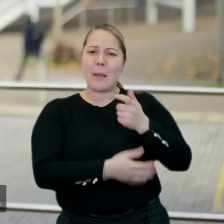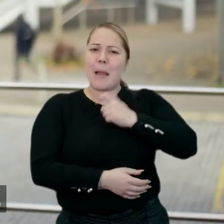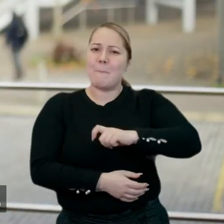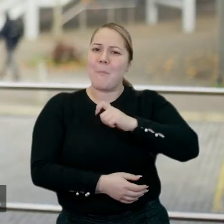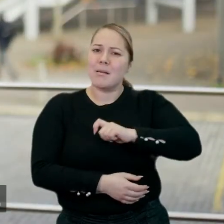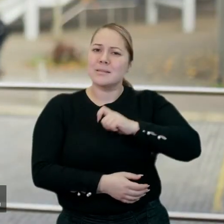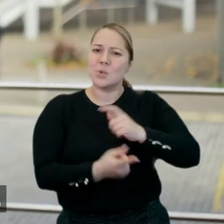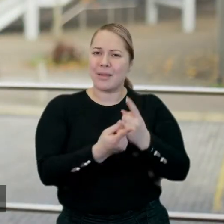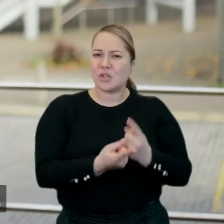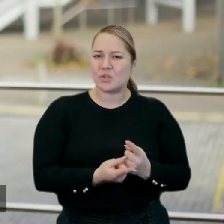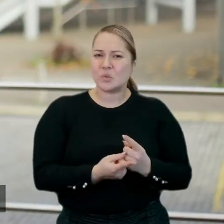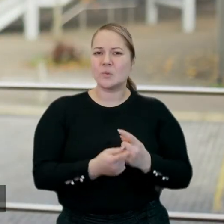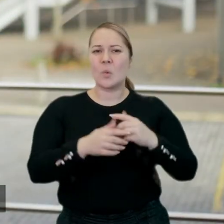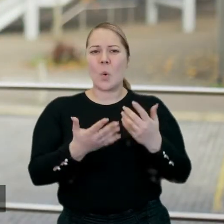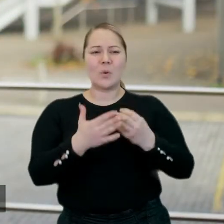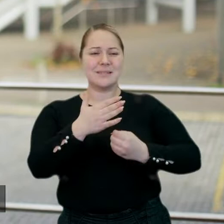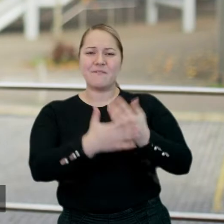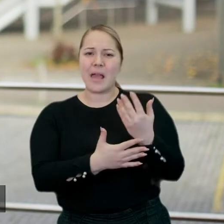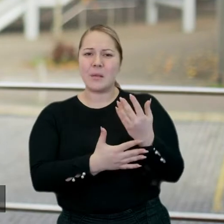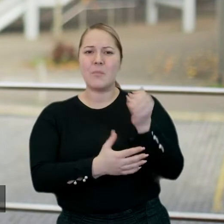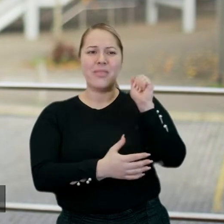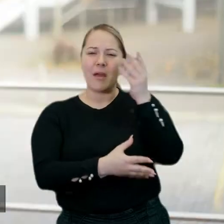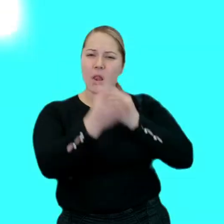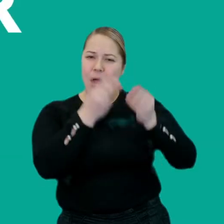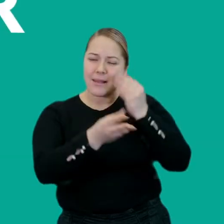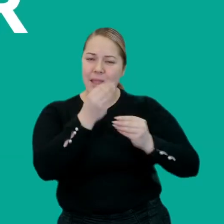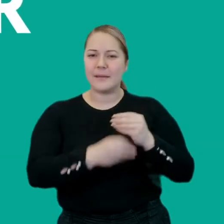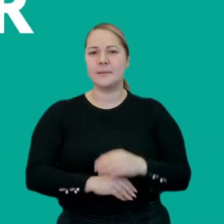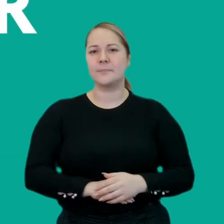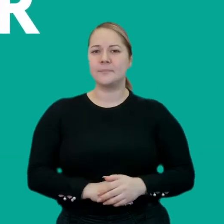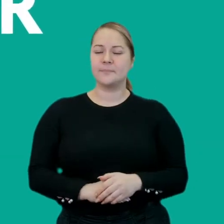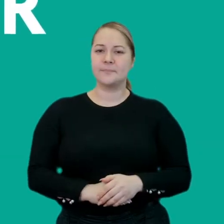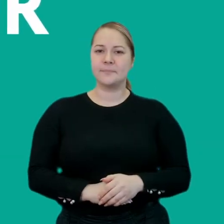about the personal side, their development and their learning.